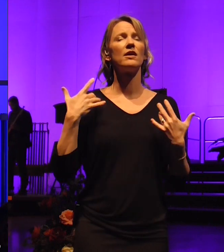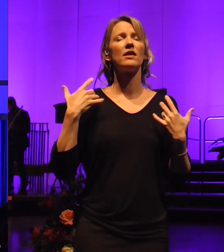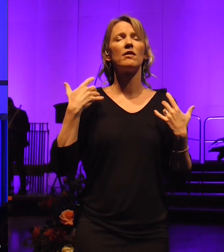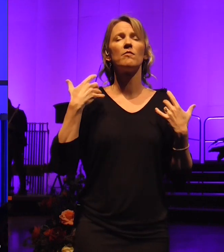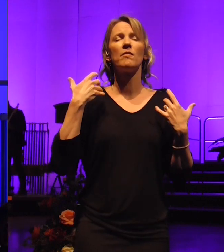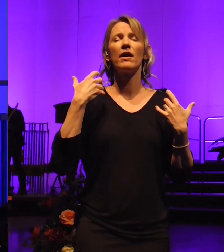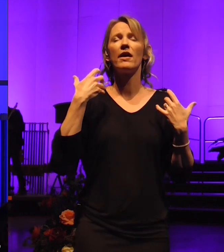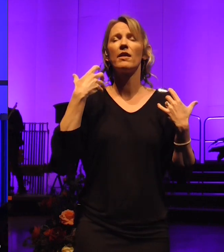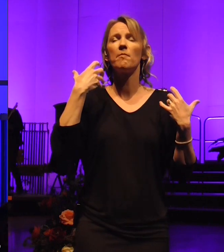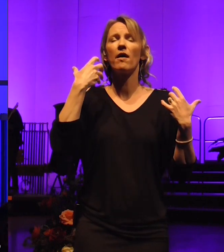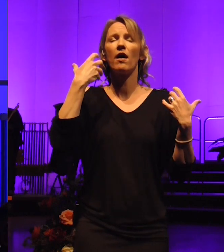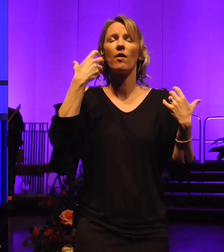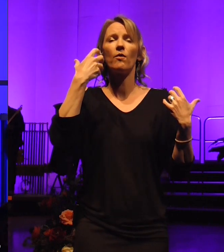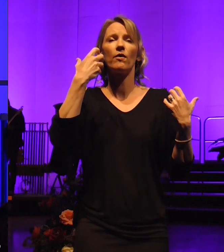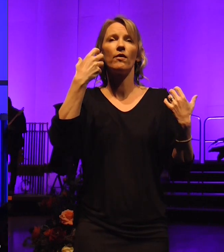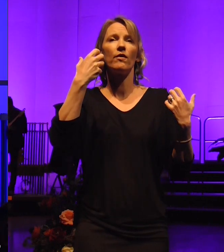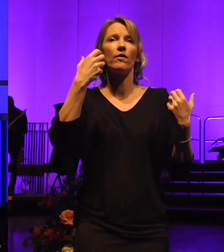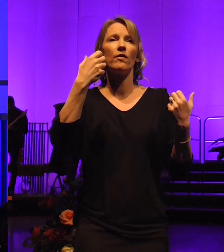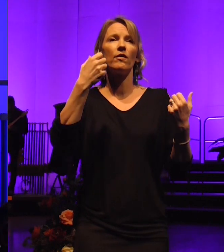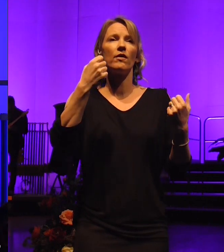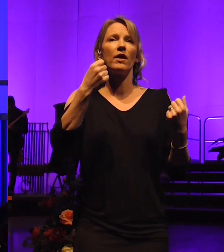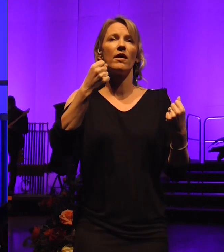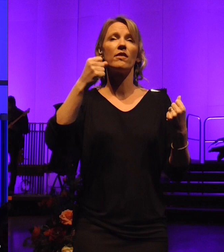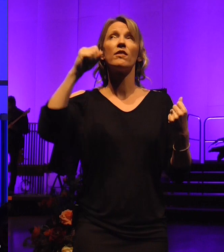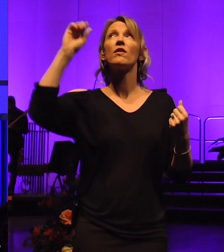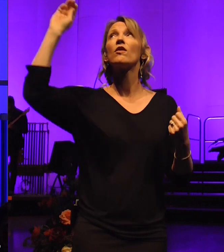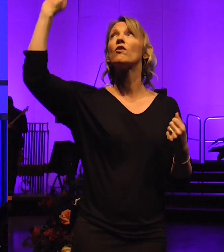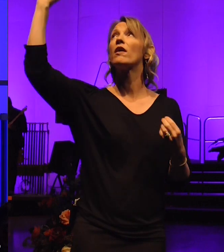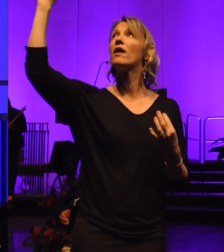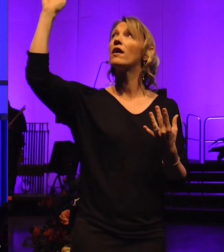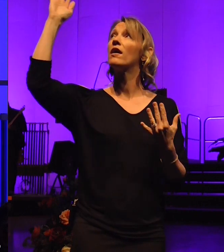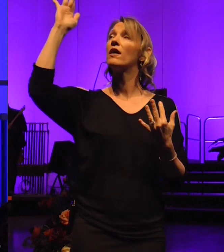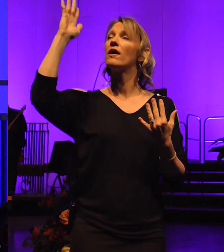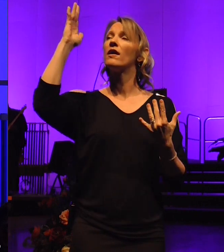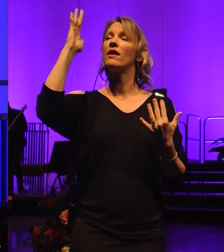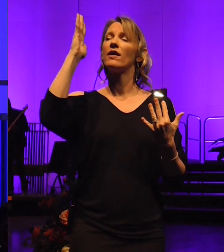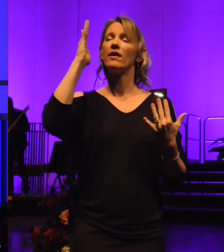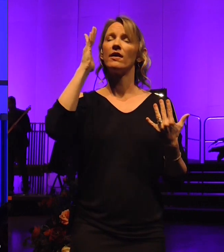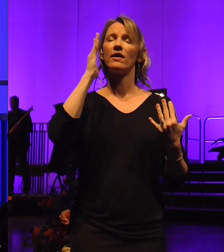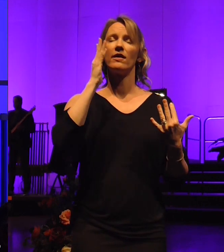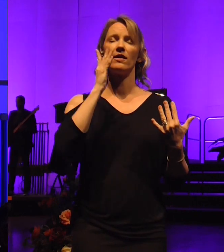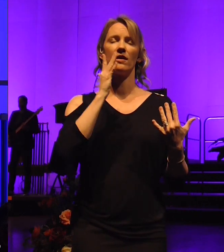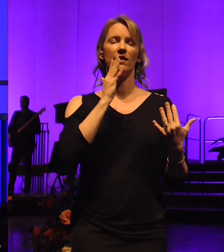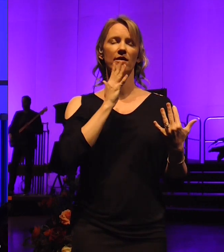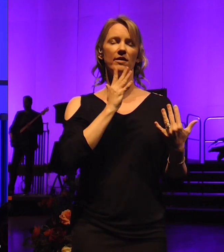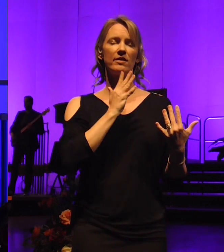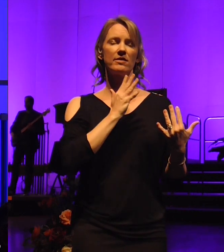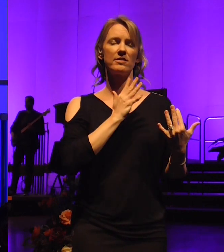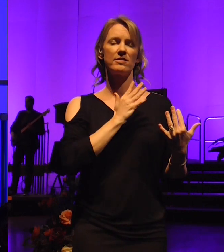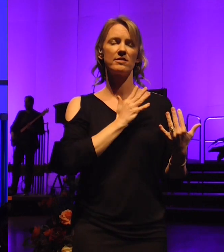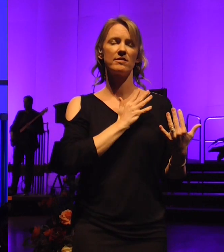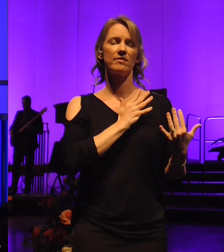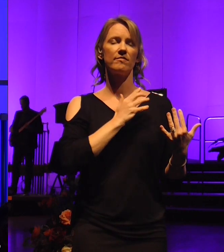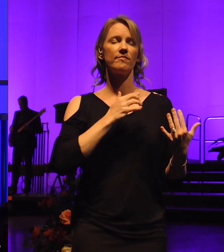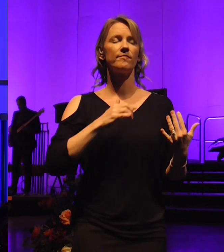can feel the mighty power and the grace.